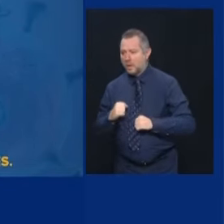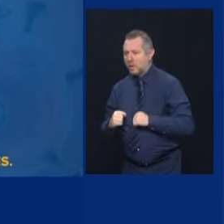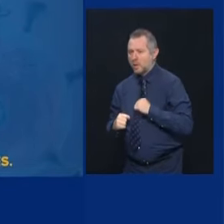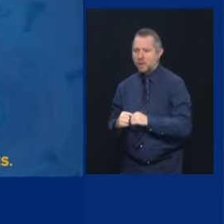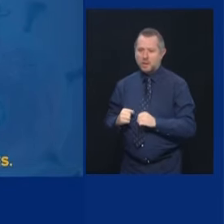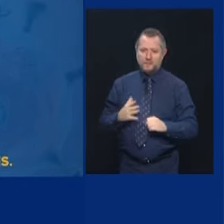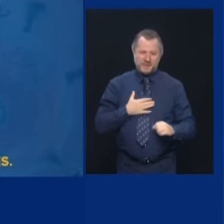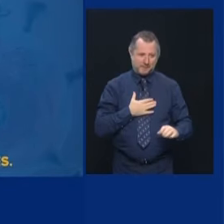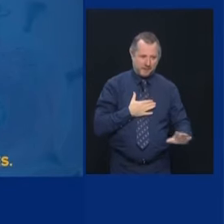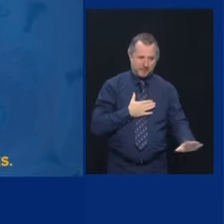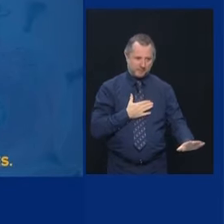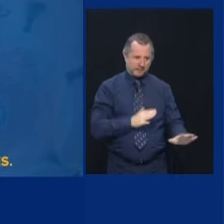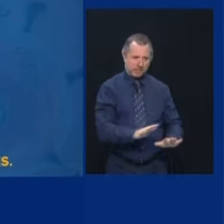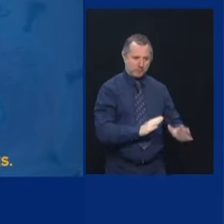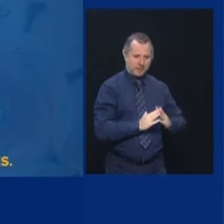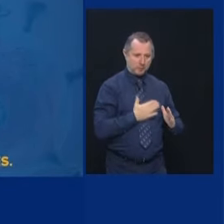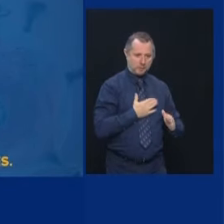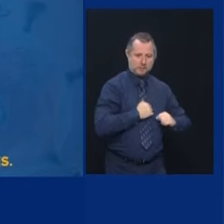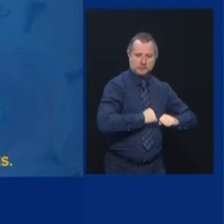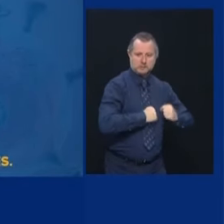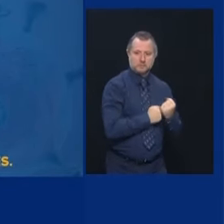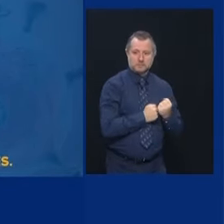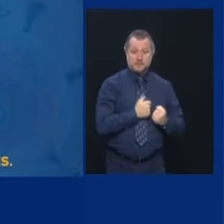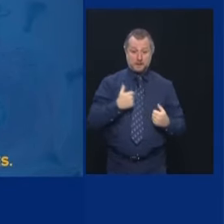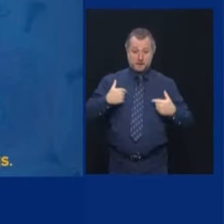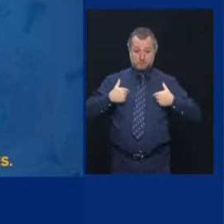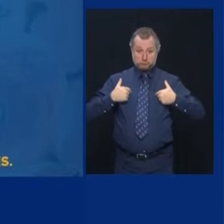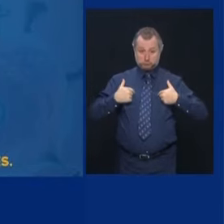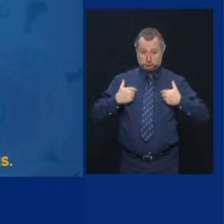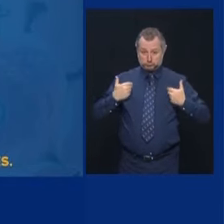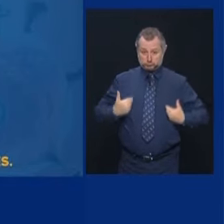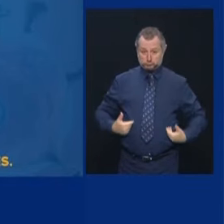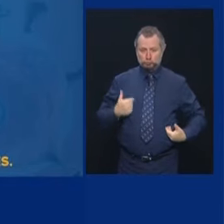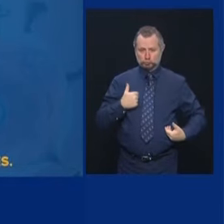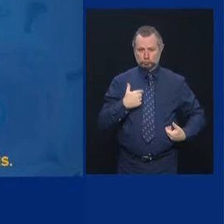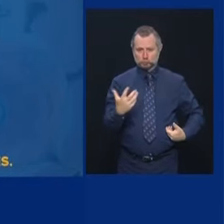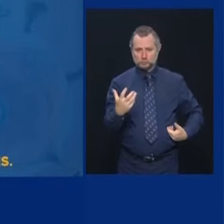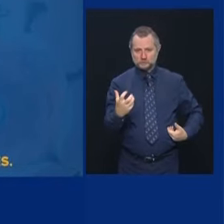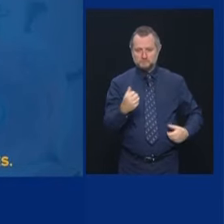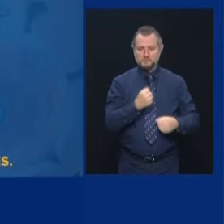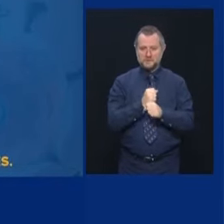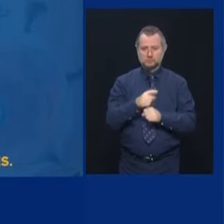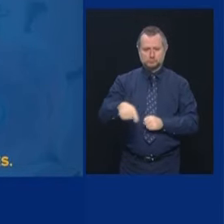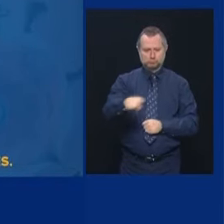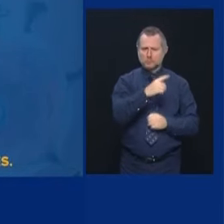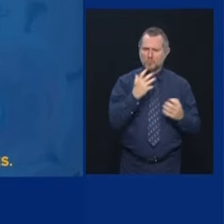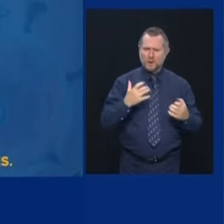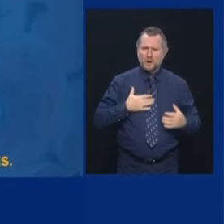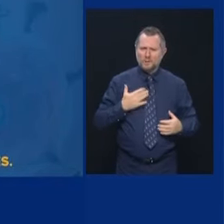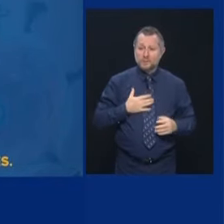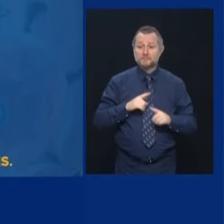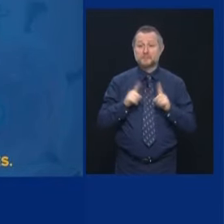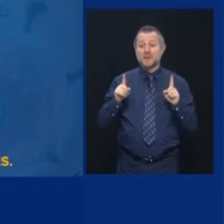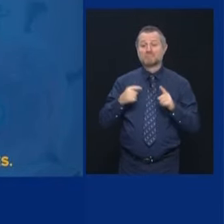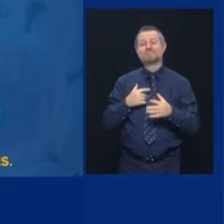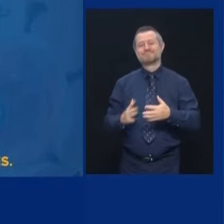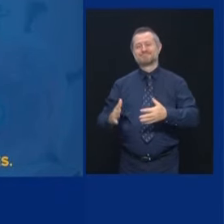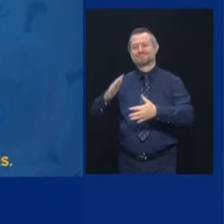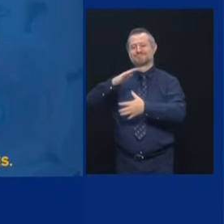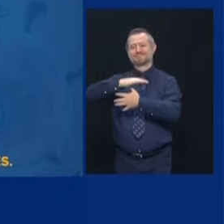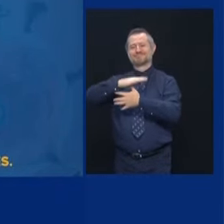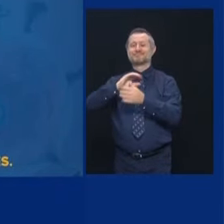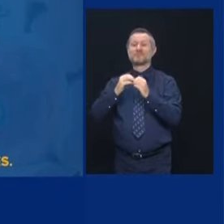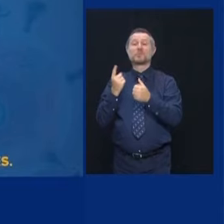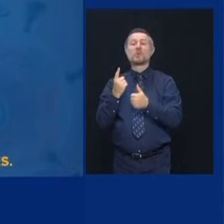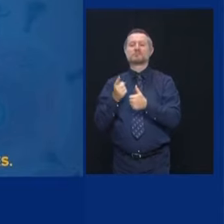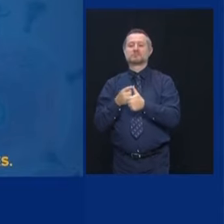like to make people happy as a general rule, too. I just have a superseding rule, which is I like to keep people alive.